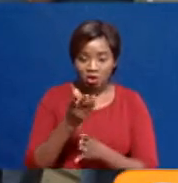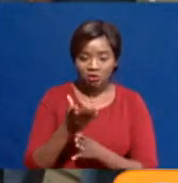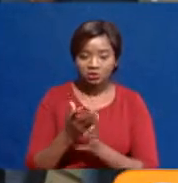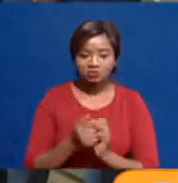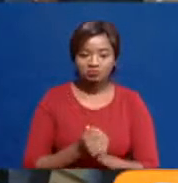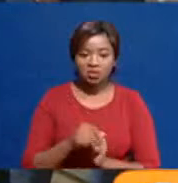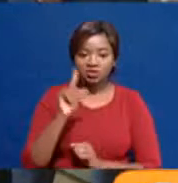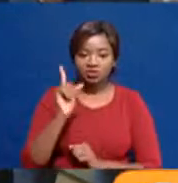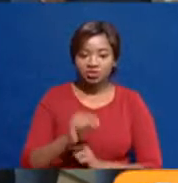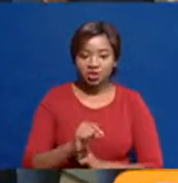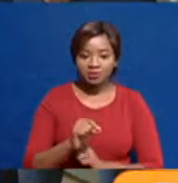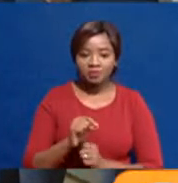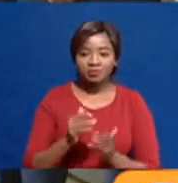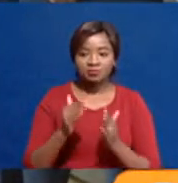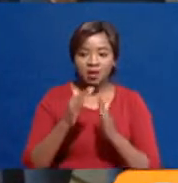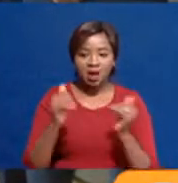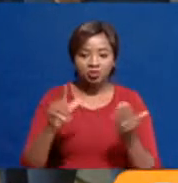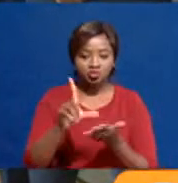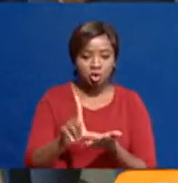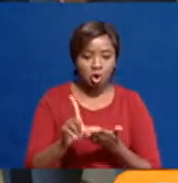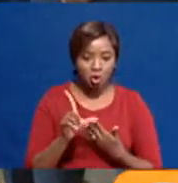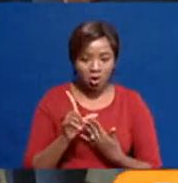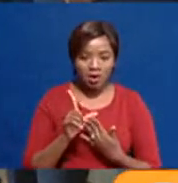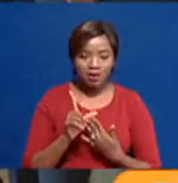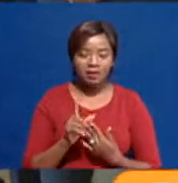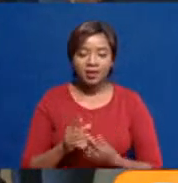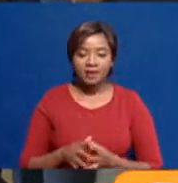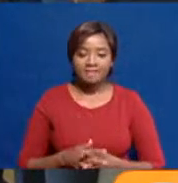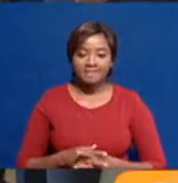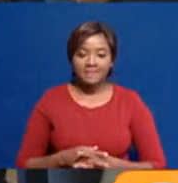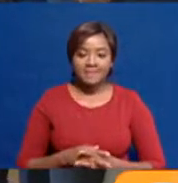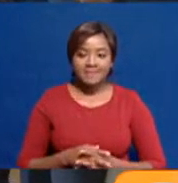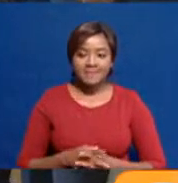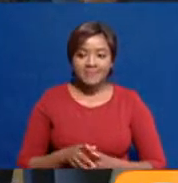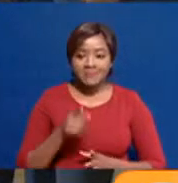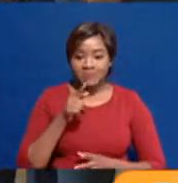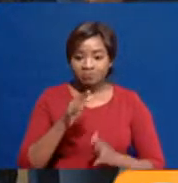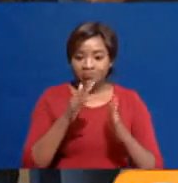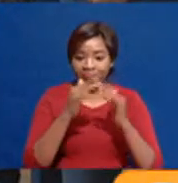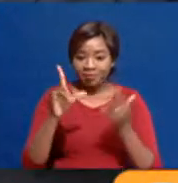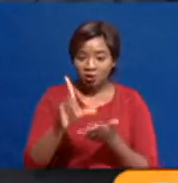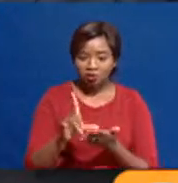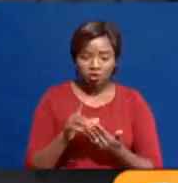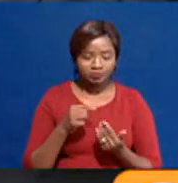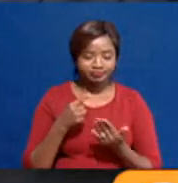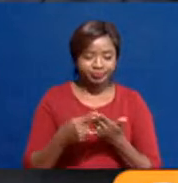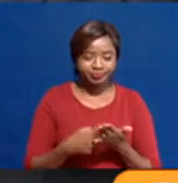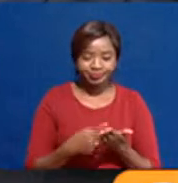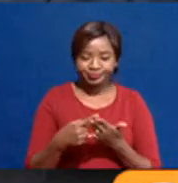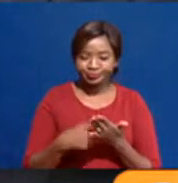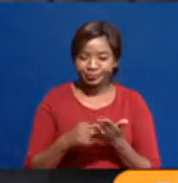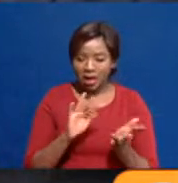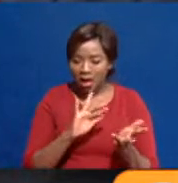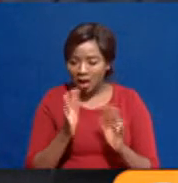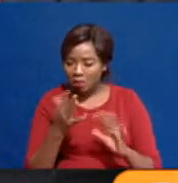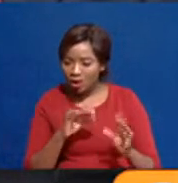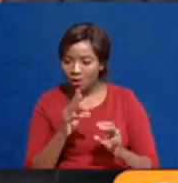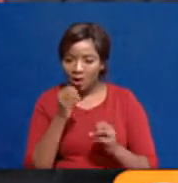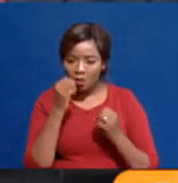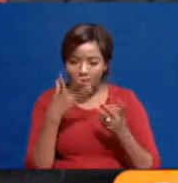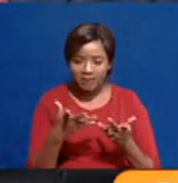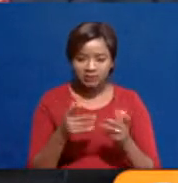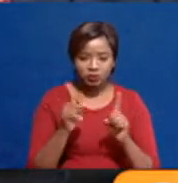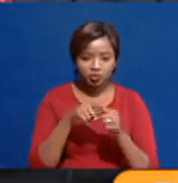affordable mortgage product. The mortgage has been crafted after months of negotiations and consultations with